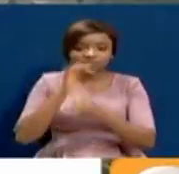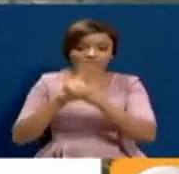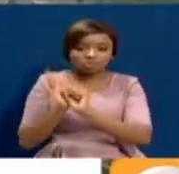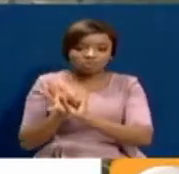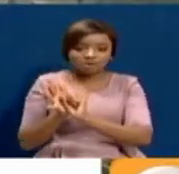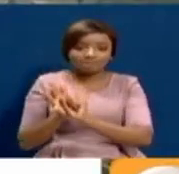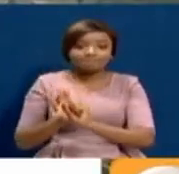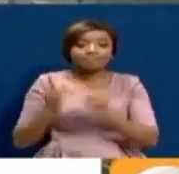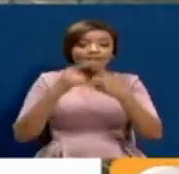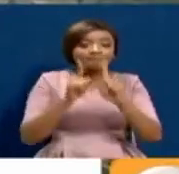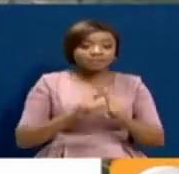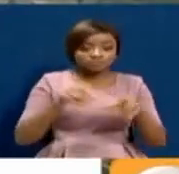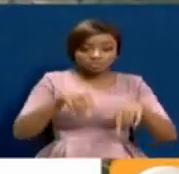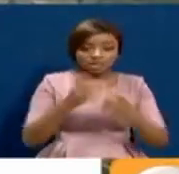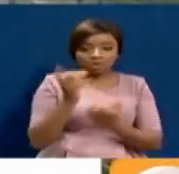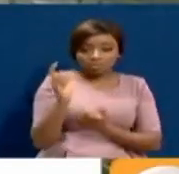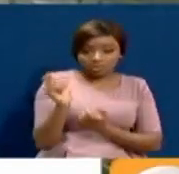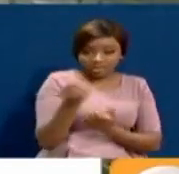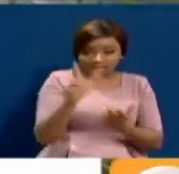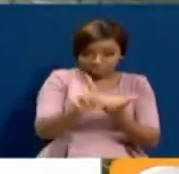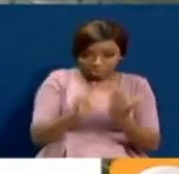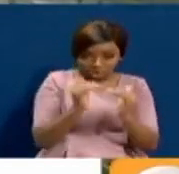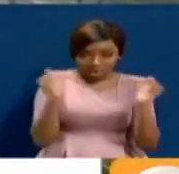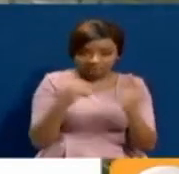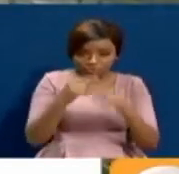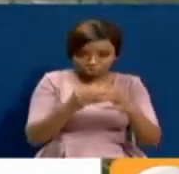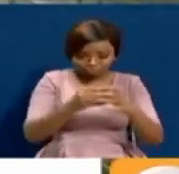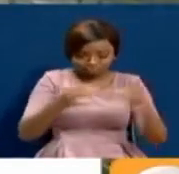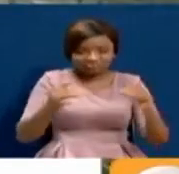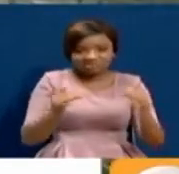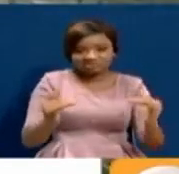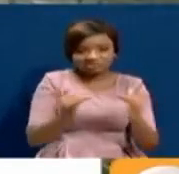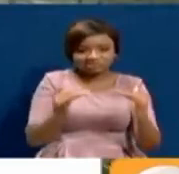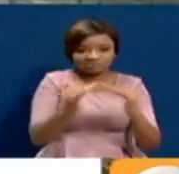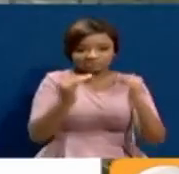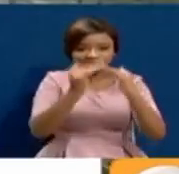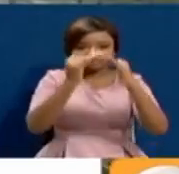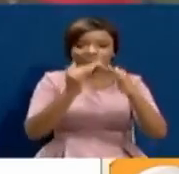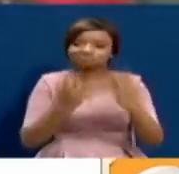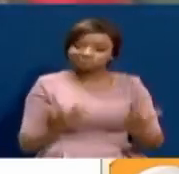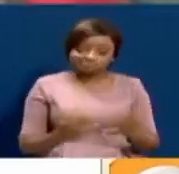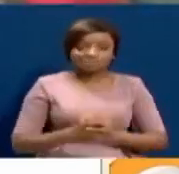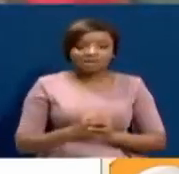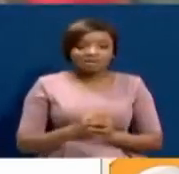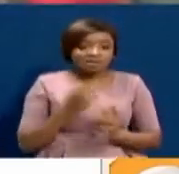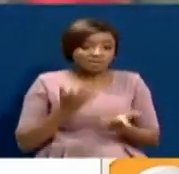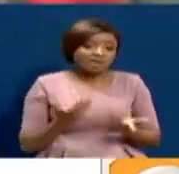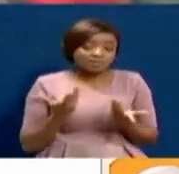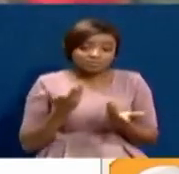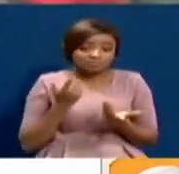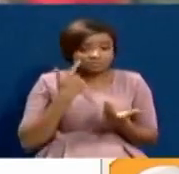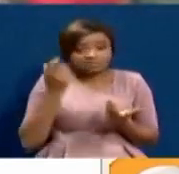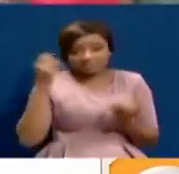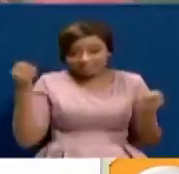pandemic. The expansion of Kenya's debt stock is expected to continue piling pressure on the country's debt sustainability, which has become severed under